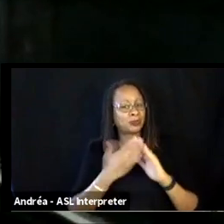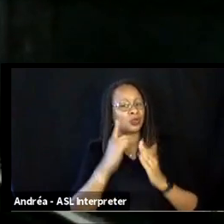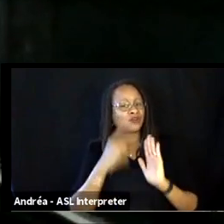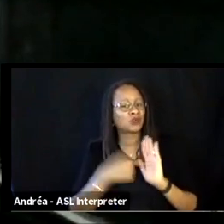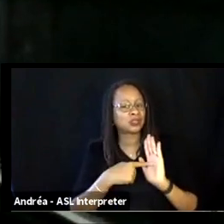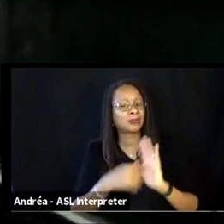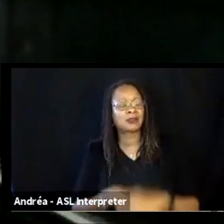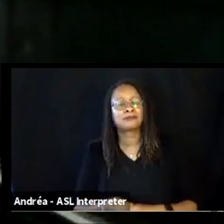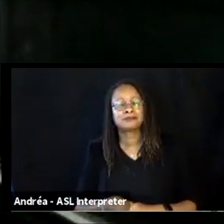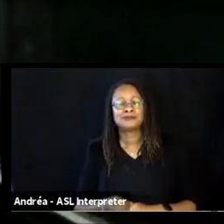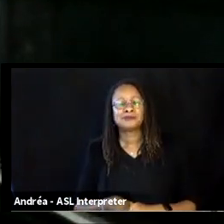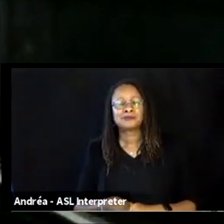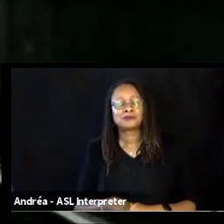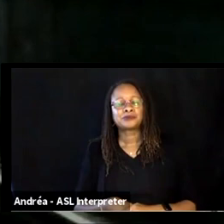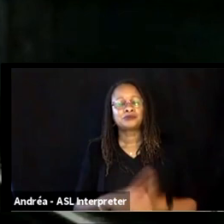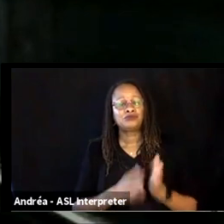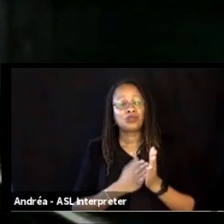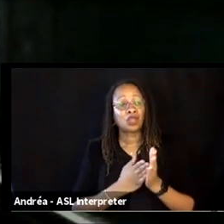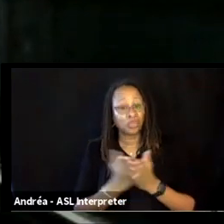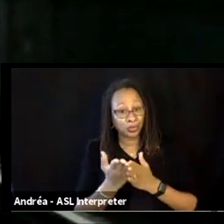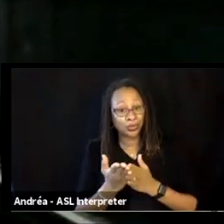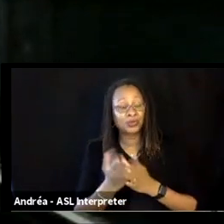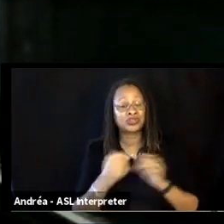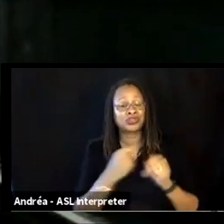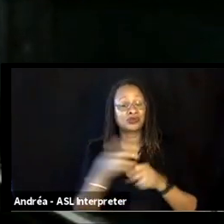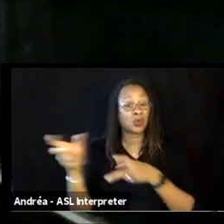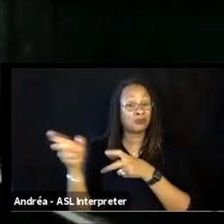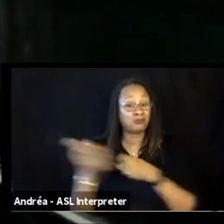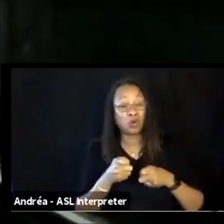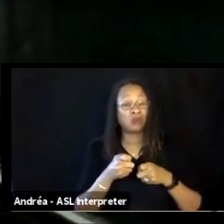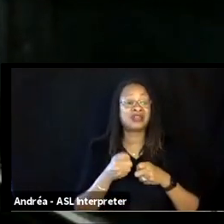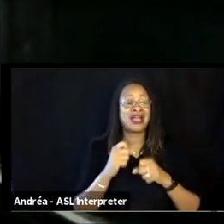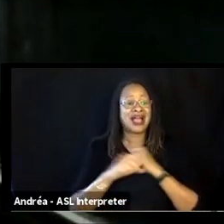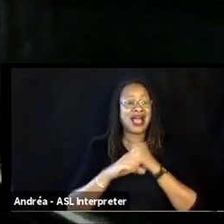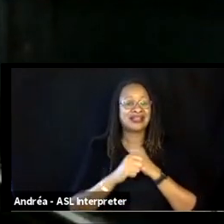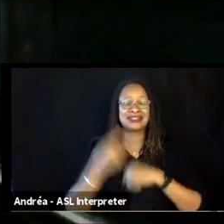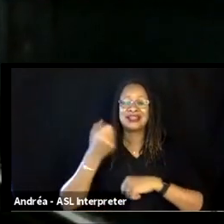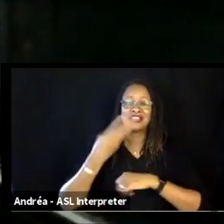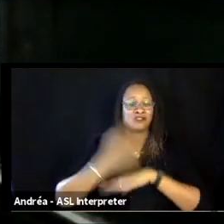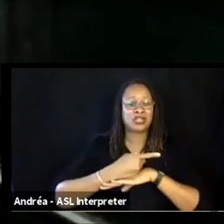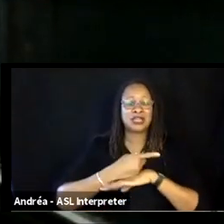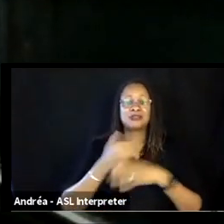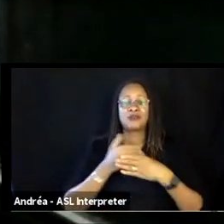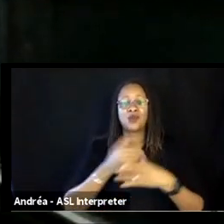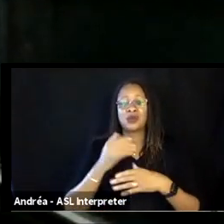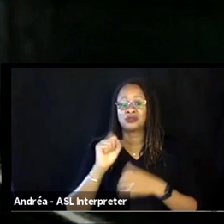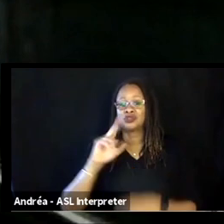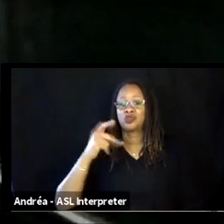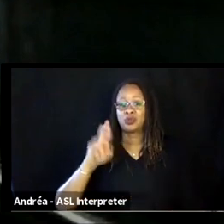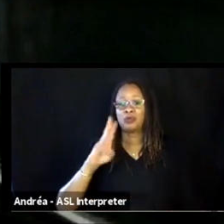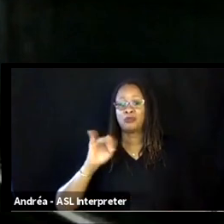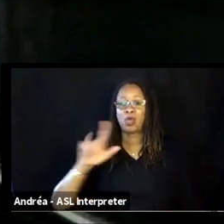example. And through the years, we've pulled ads literally like days before the Super Bowl, which I think is actually a huge win.